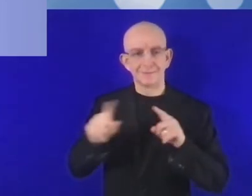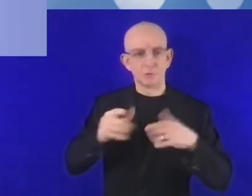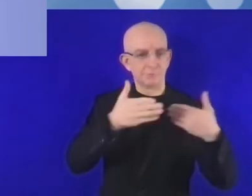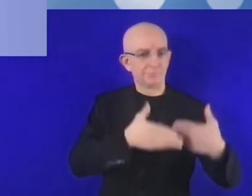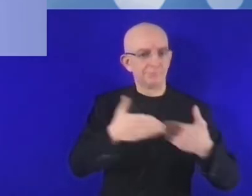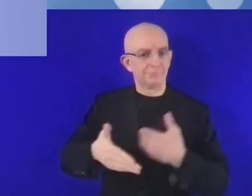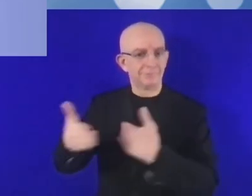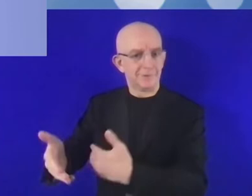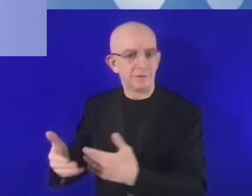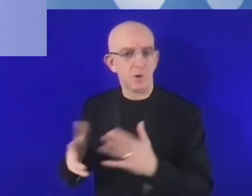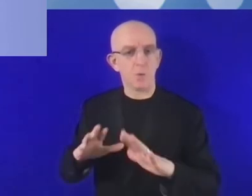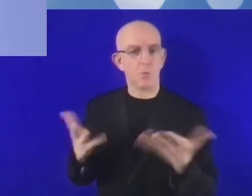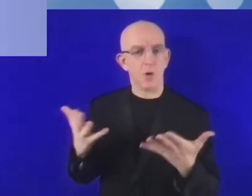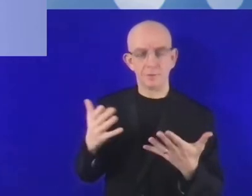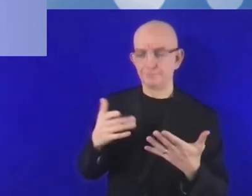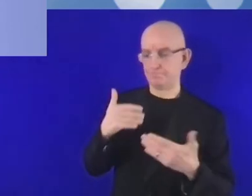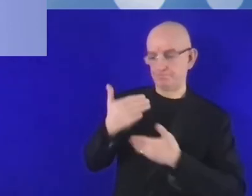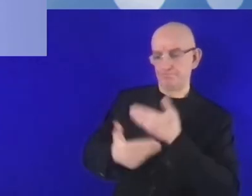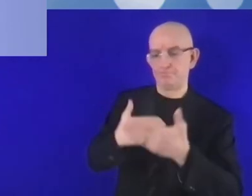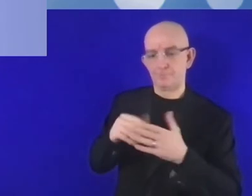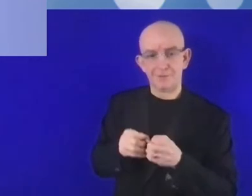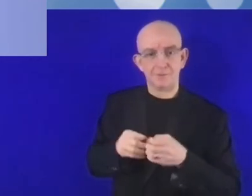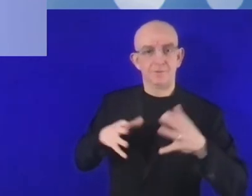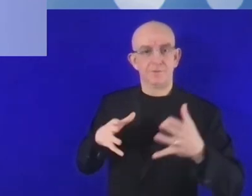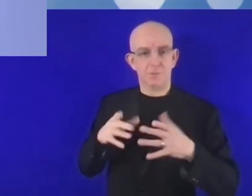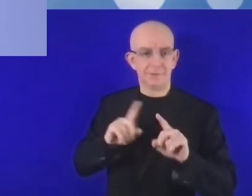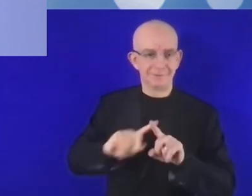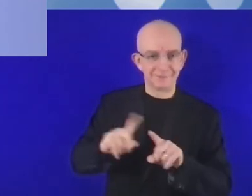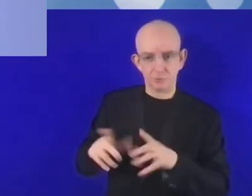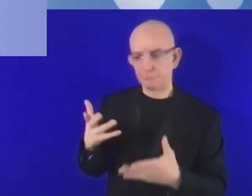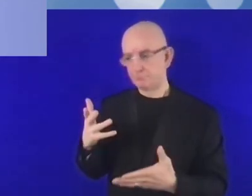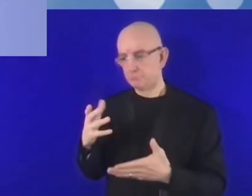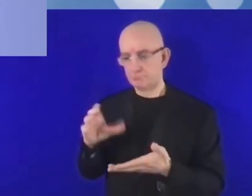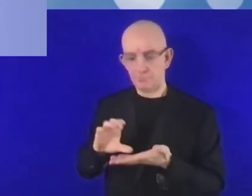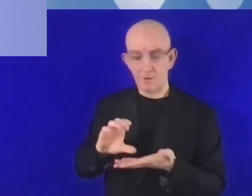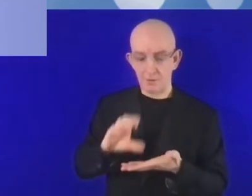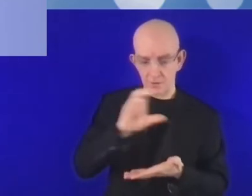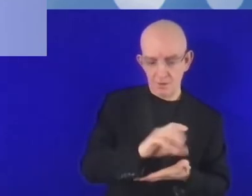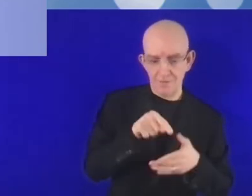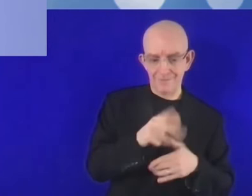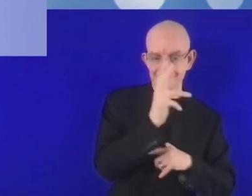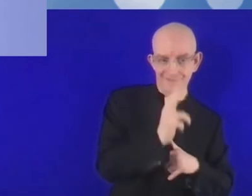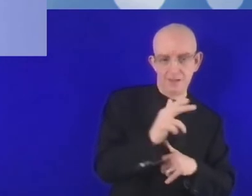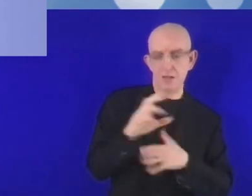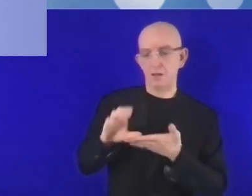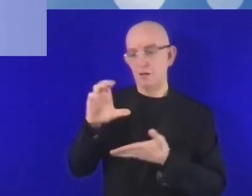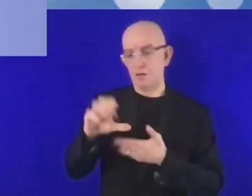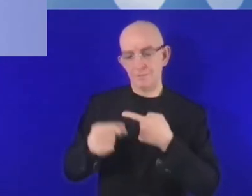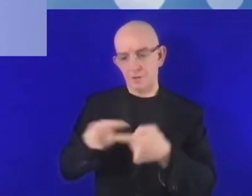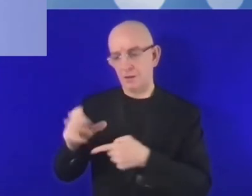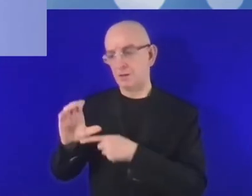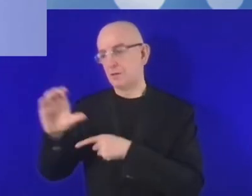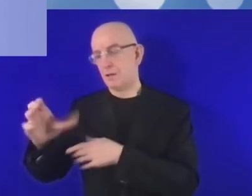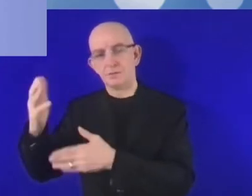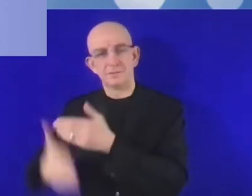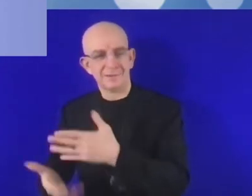financing and later on we we need different type of financing so uh also different sectors